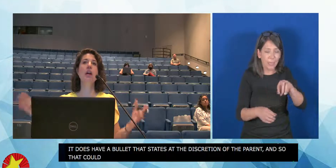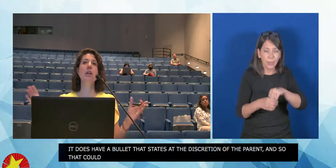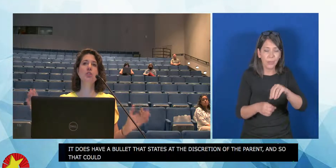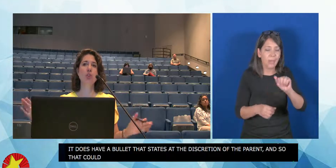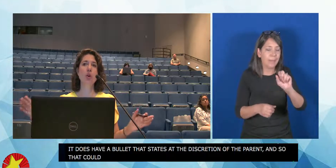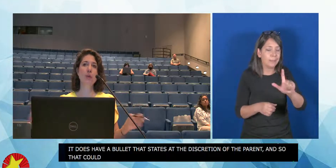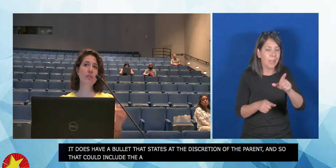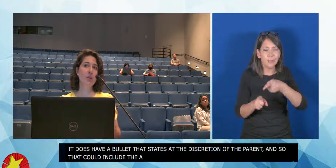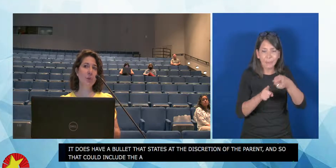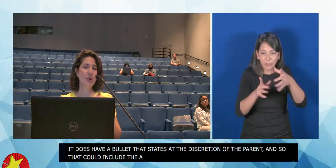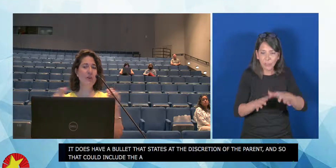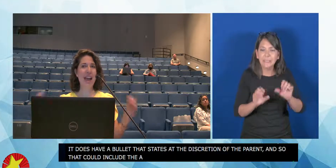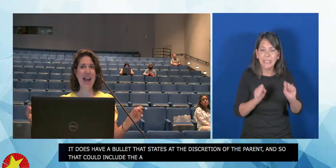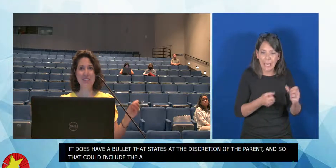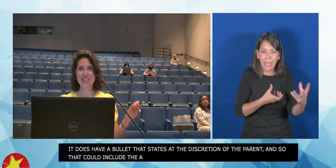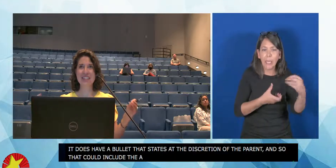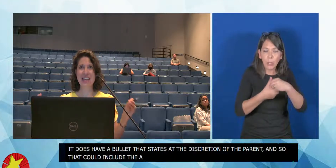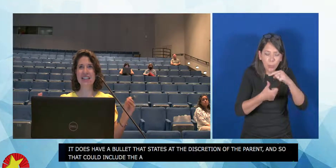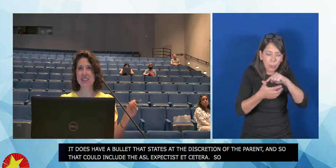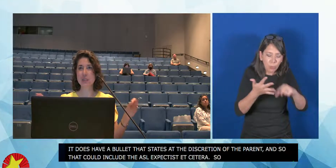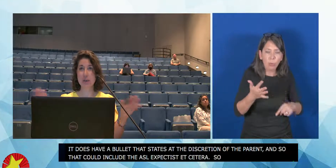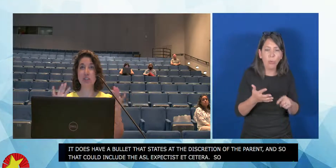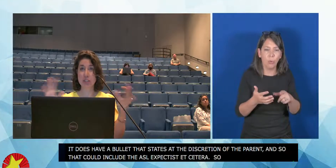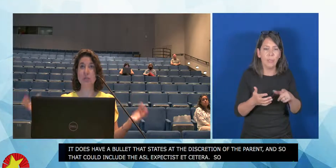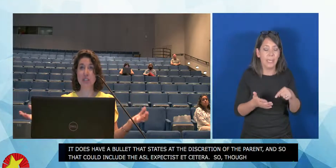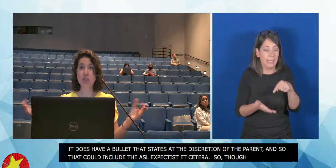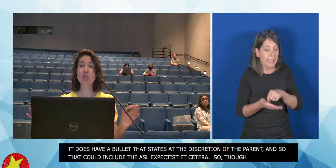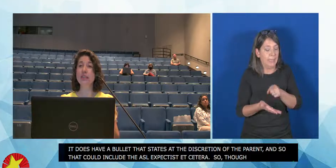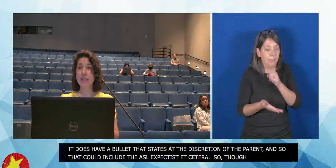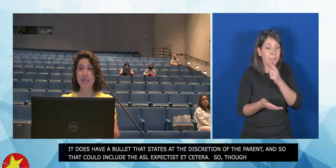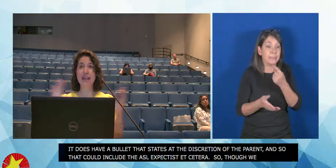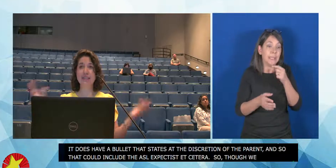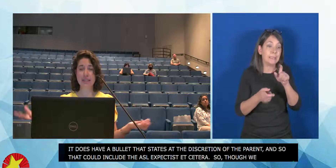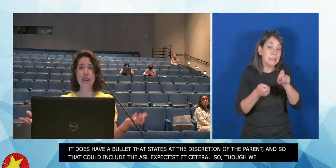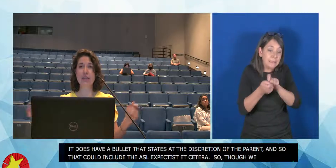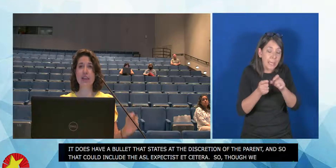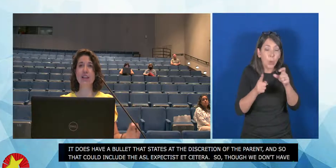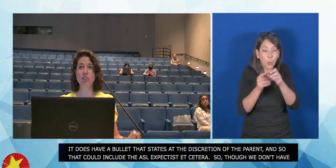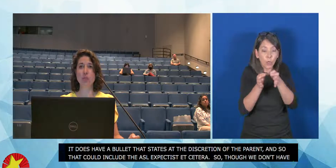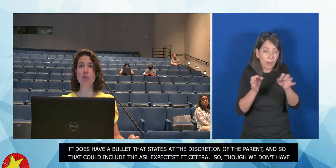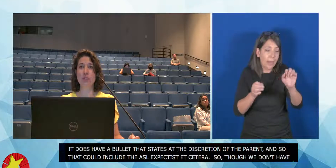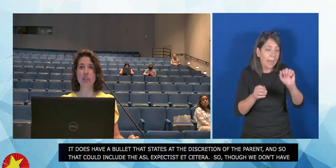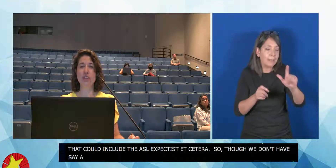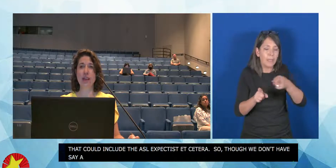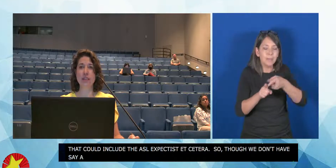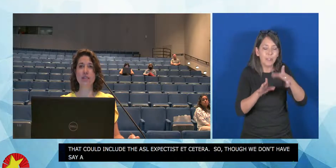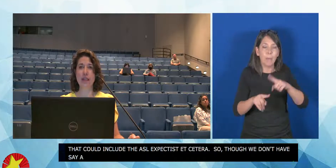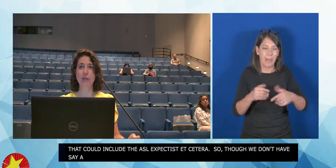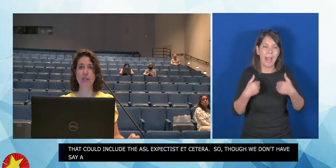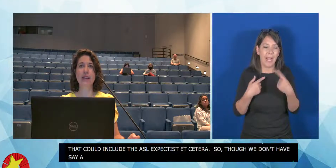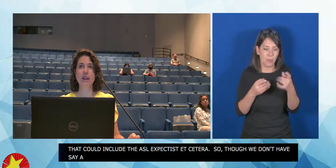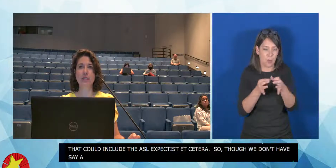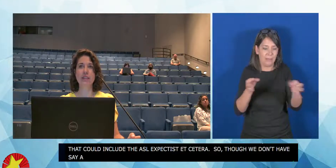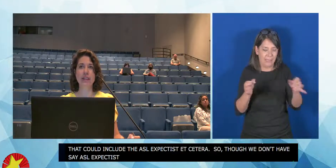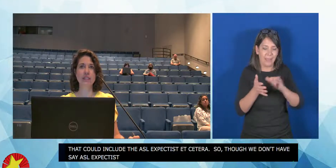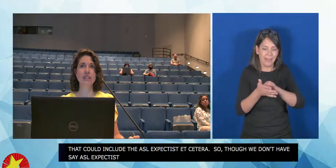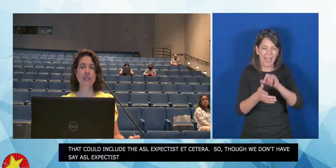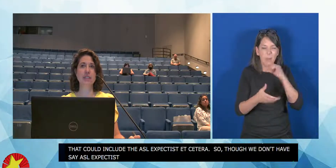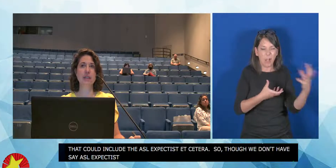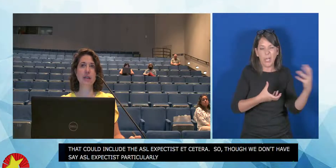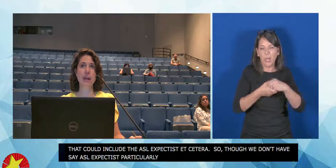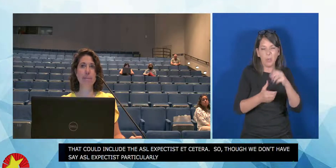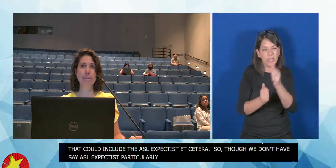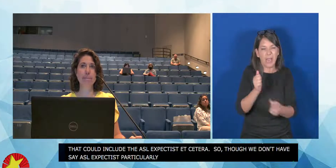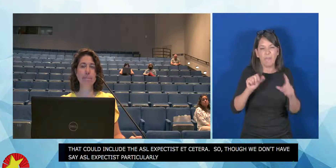cetera. So even though we don't have it say ASL specialist particularly, that's kind of a catch-all provision that would take care of it in that